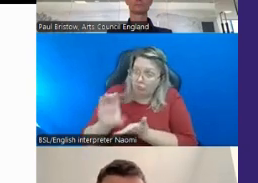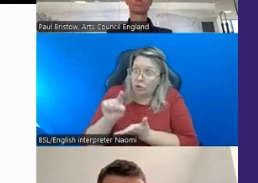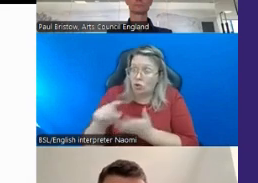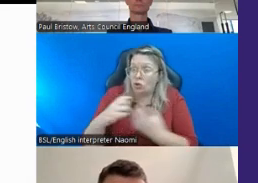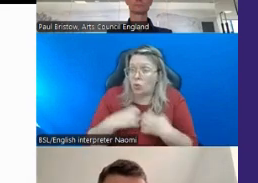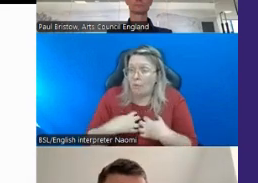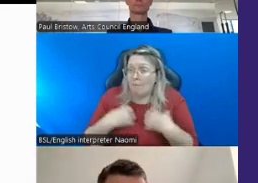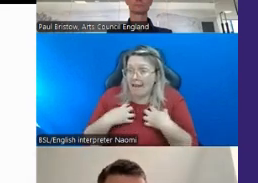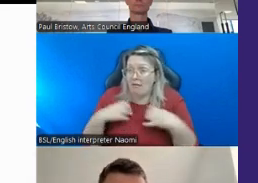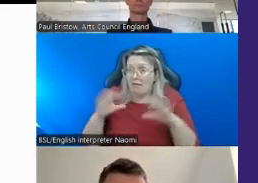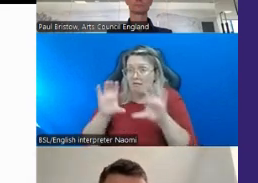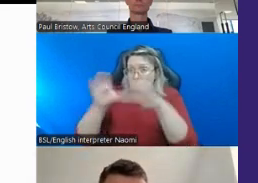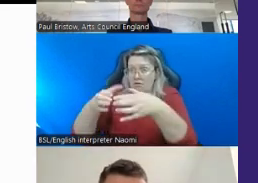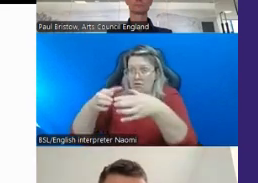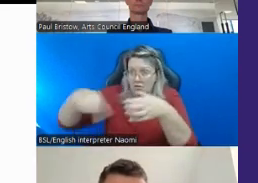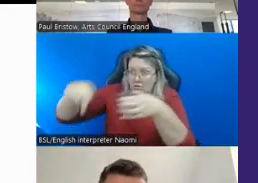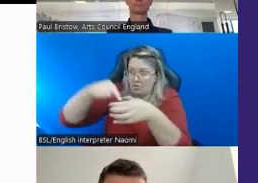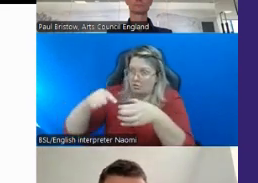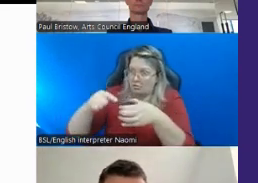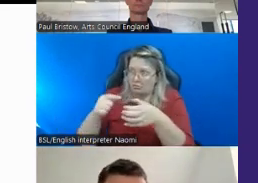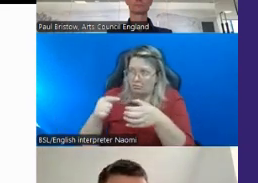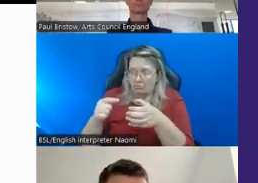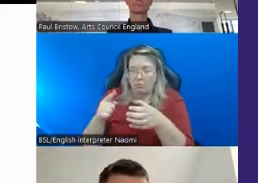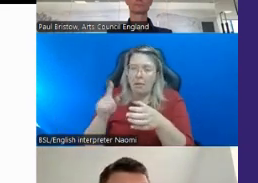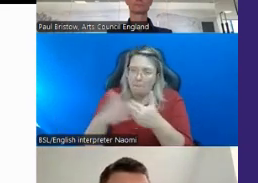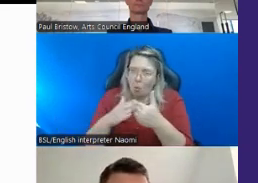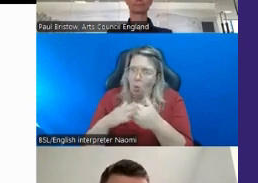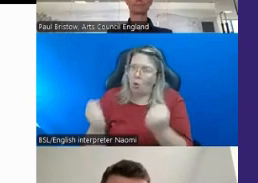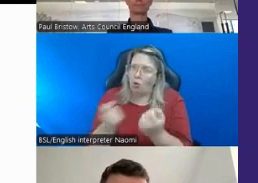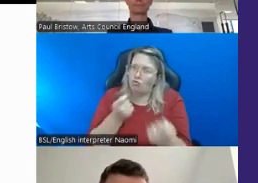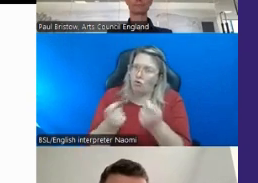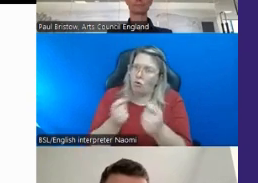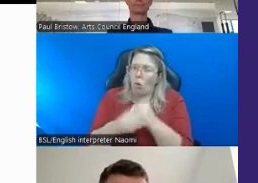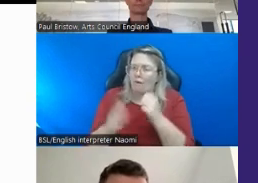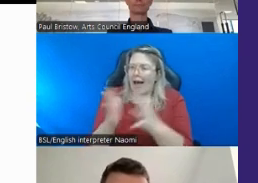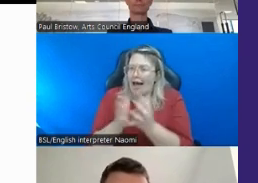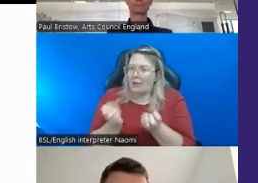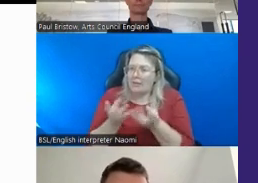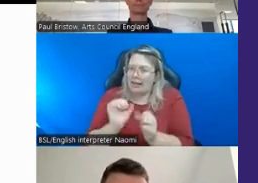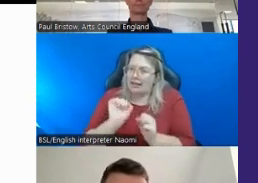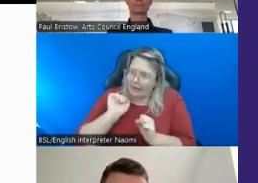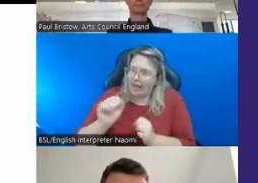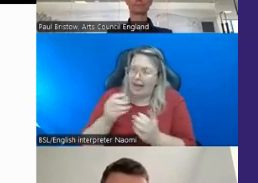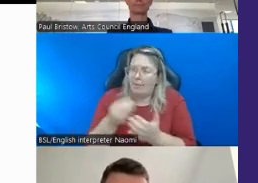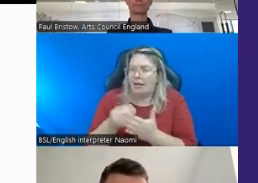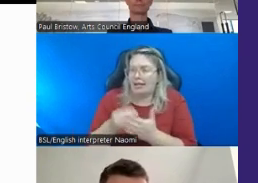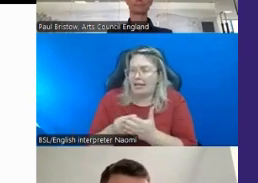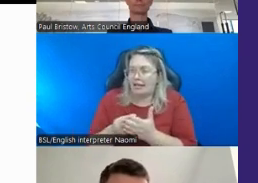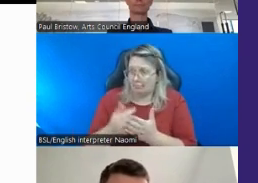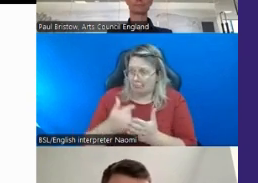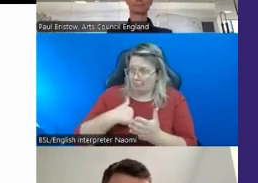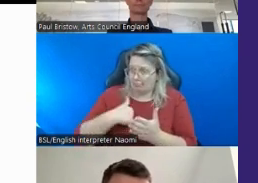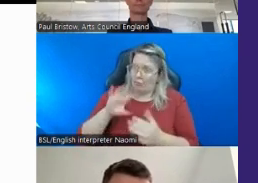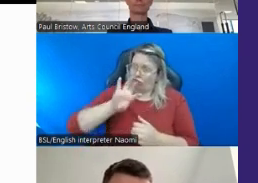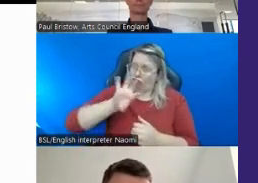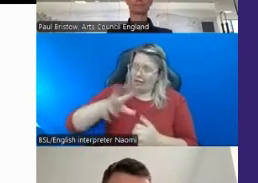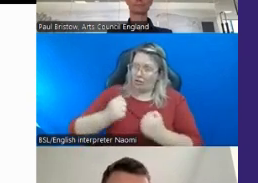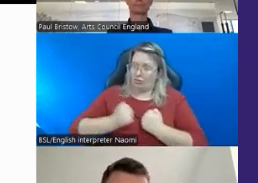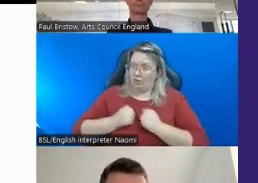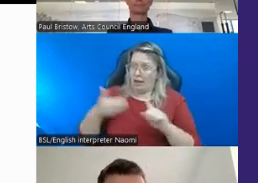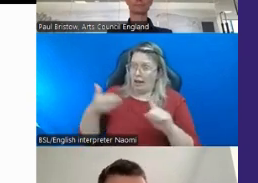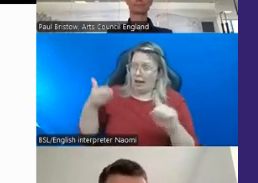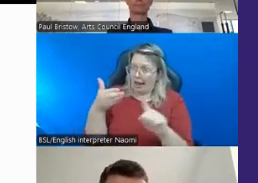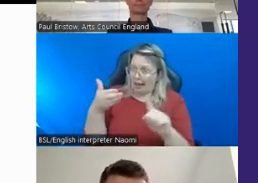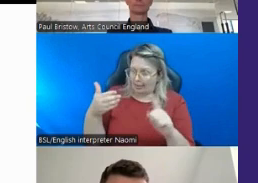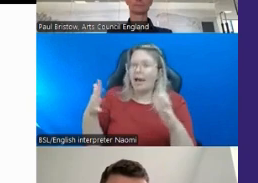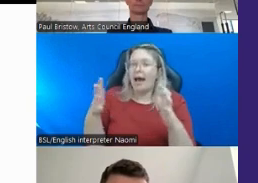they're allocated via formula from central government to be able to meet their aims for their regions and their responsibilities that they